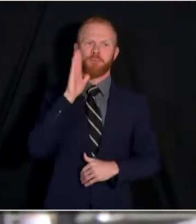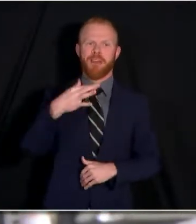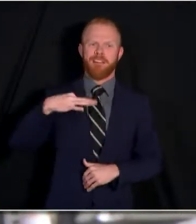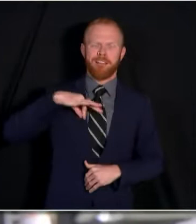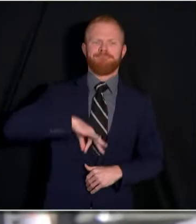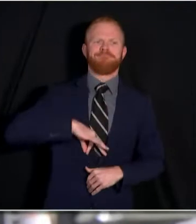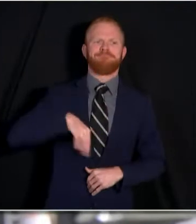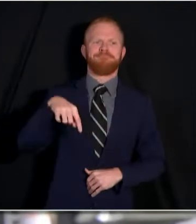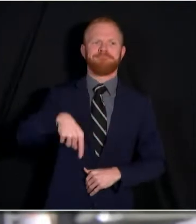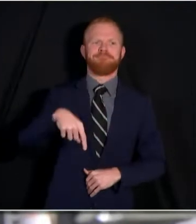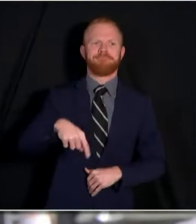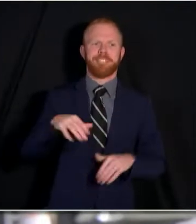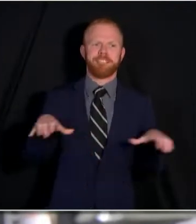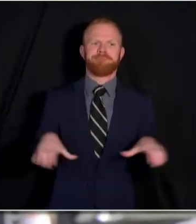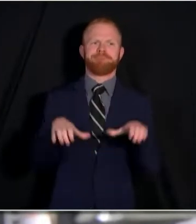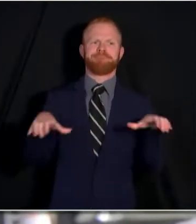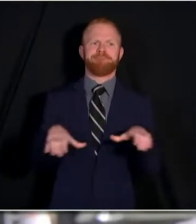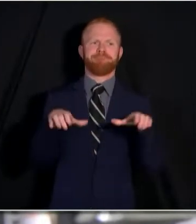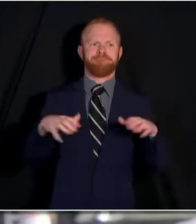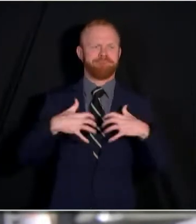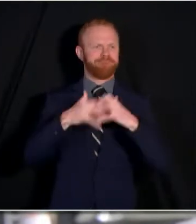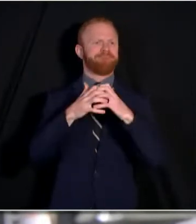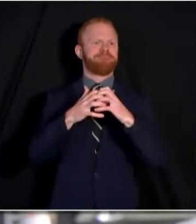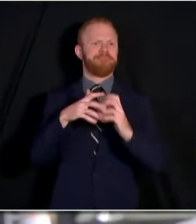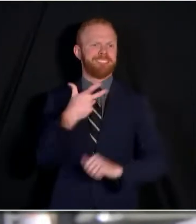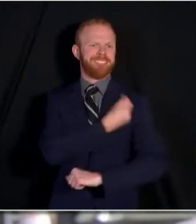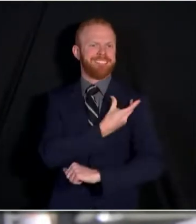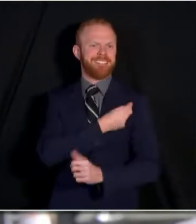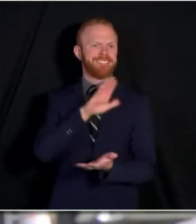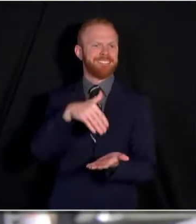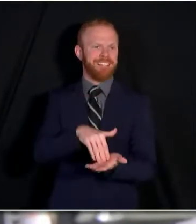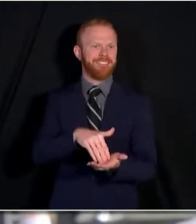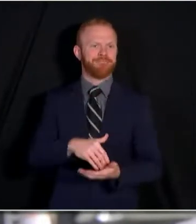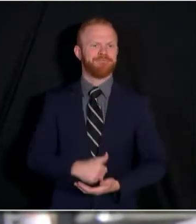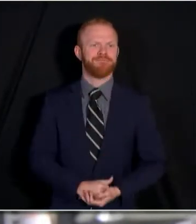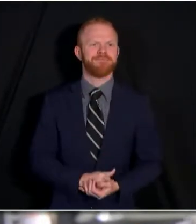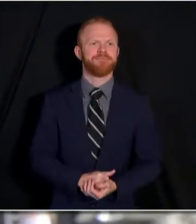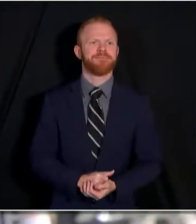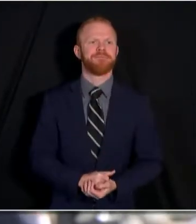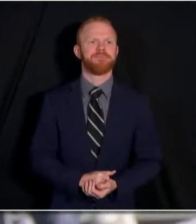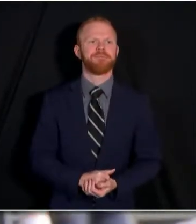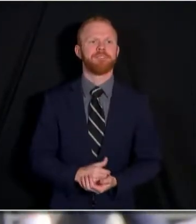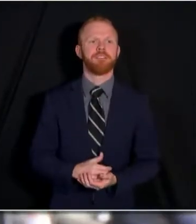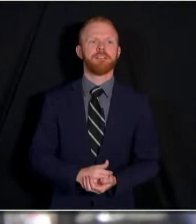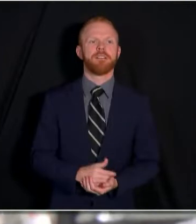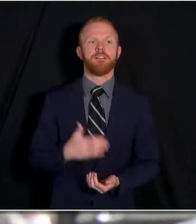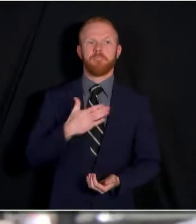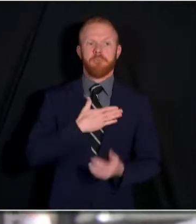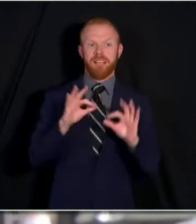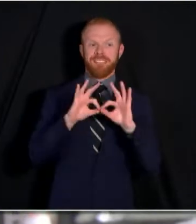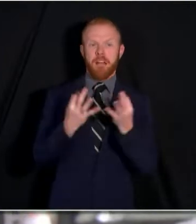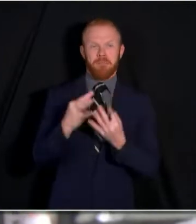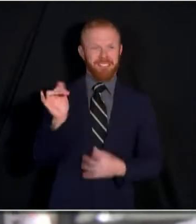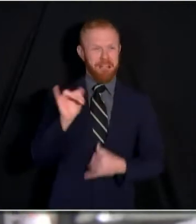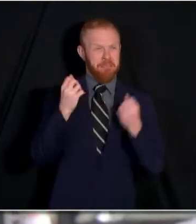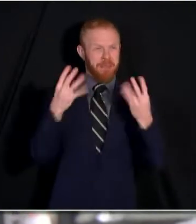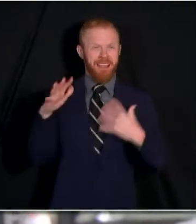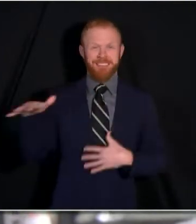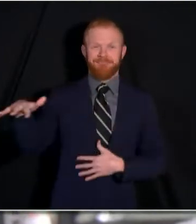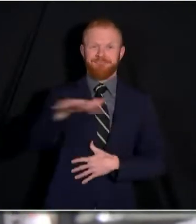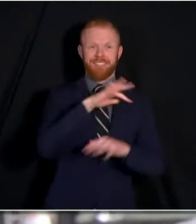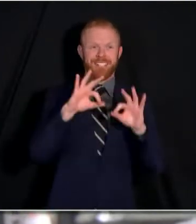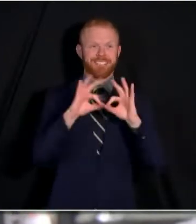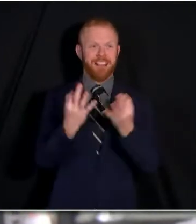we have here of a COVID-19 vaccination site. My family, like so many of the families that I represent in Assembly